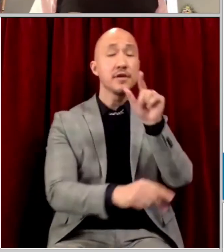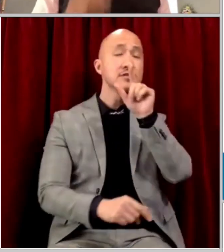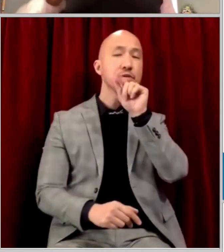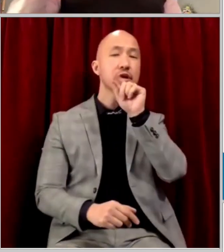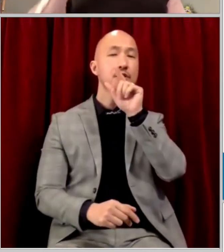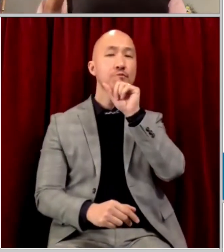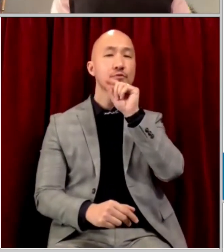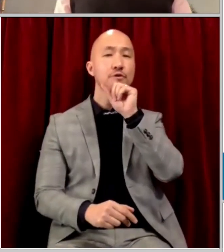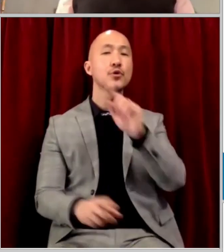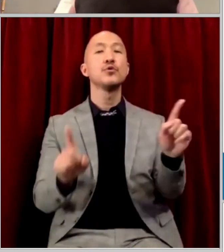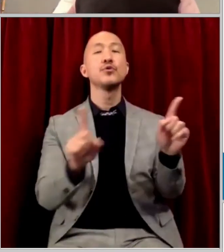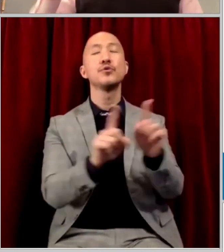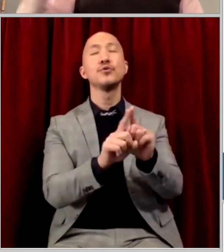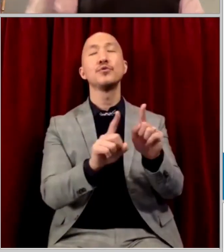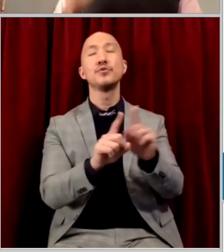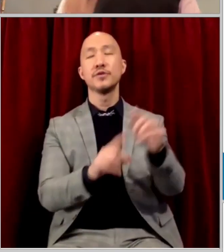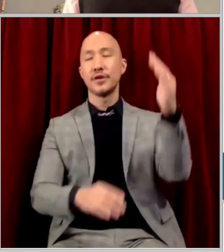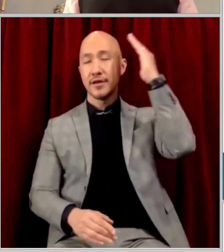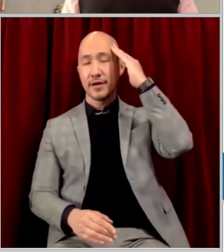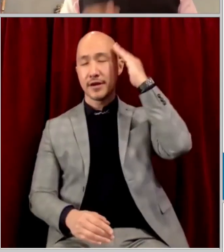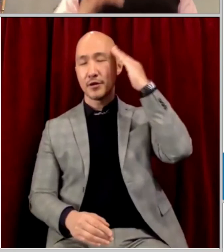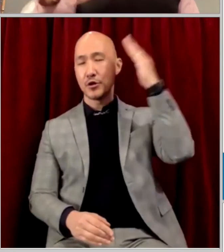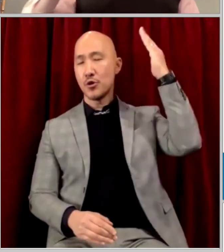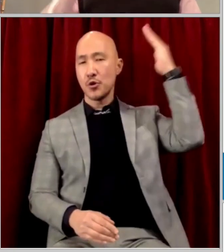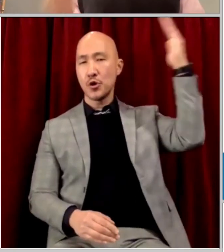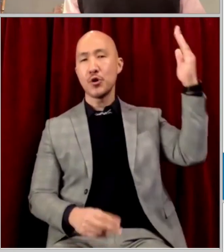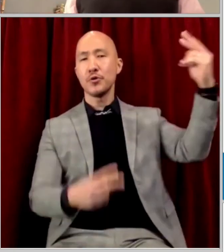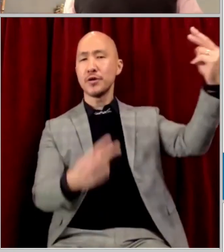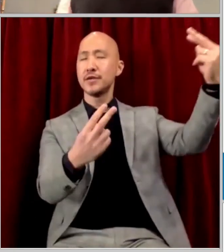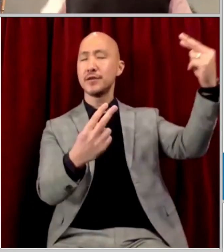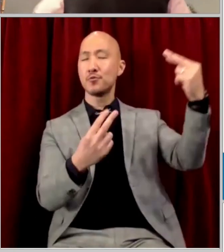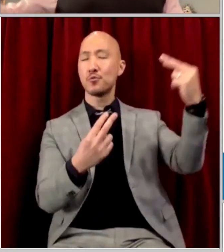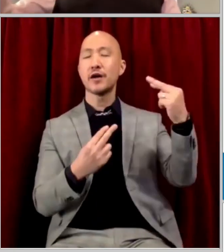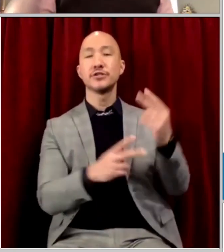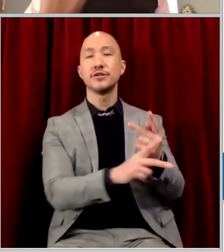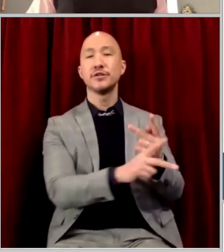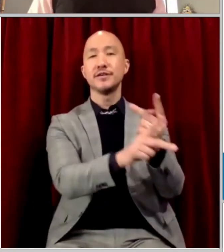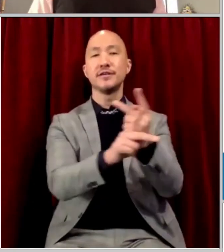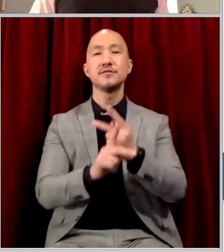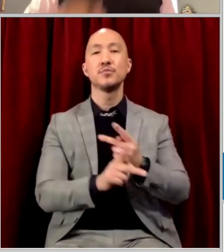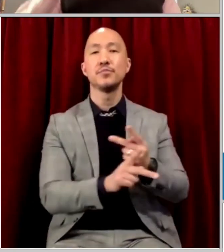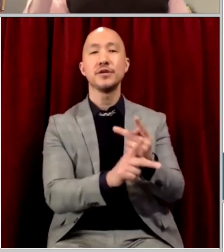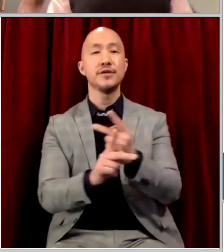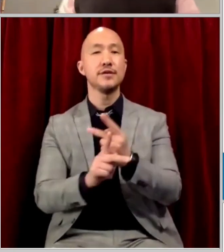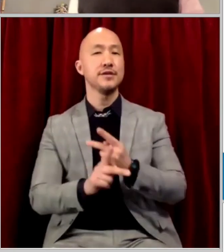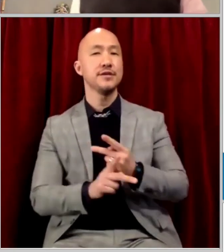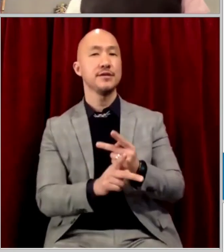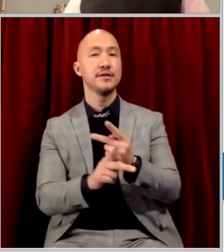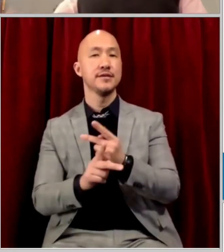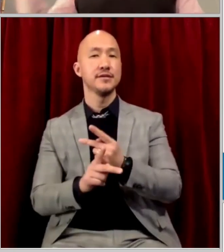the sparrow, and I know he watches me.